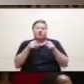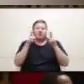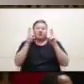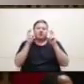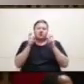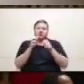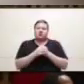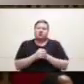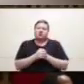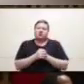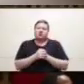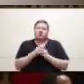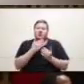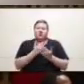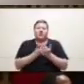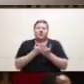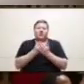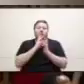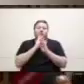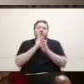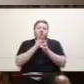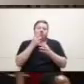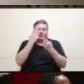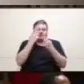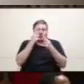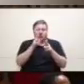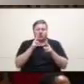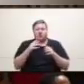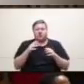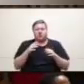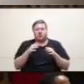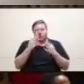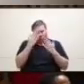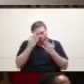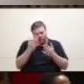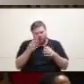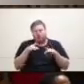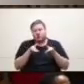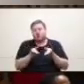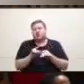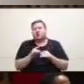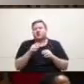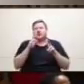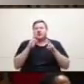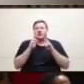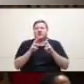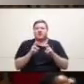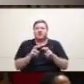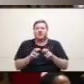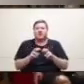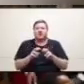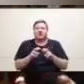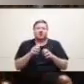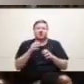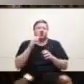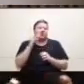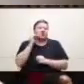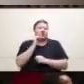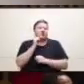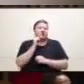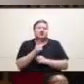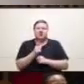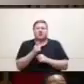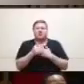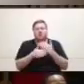what I can report on, Honorable Chair, is that there was an investigation and disciplinary processes that